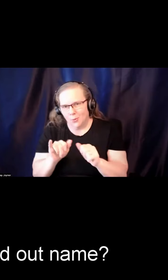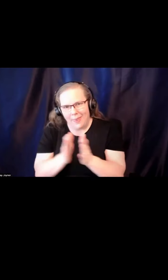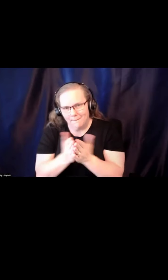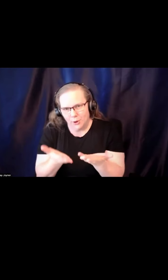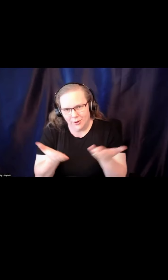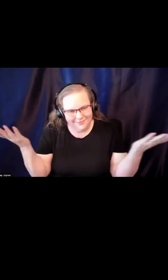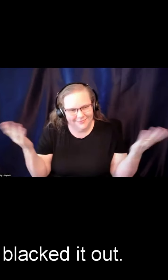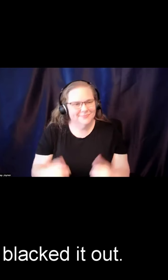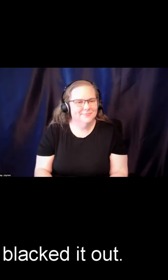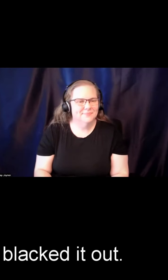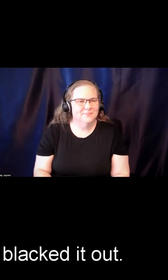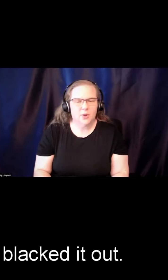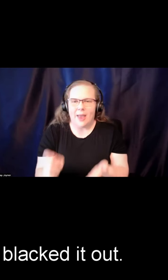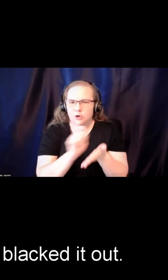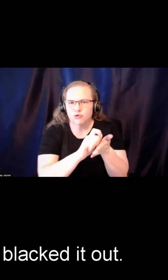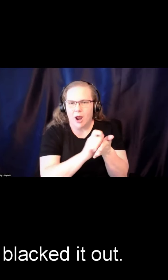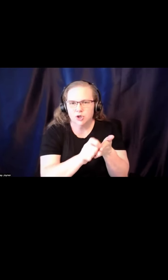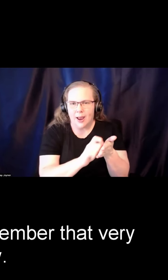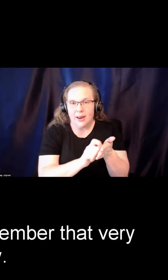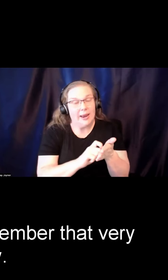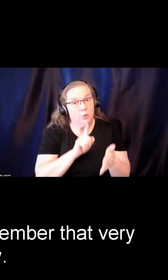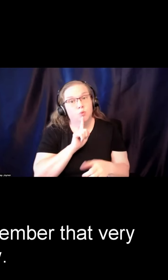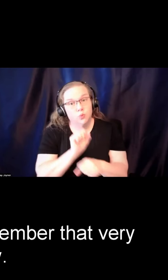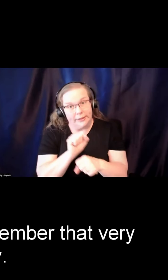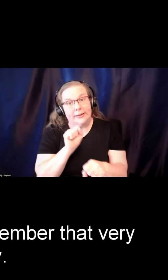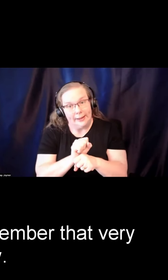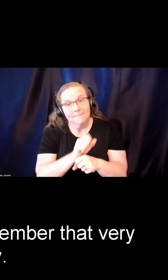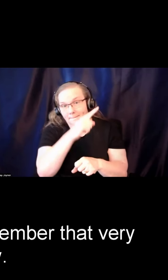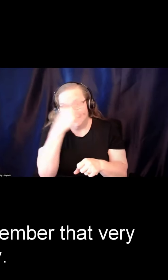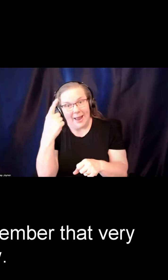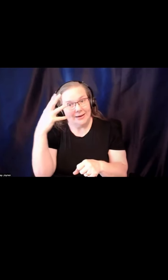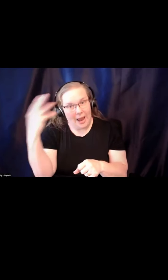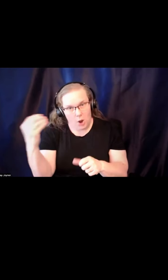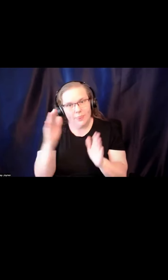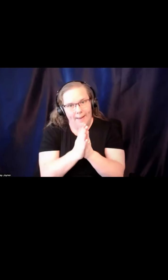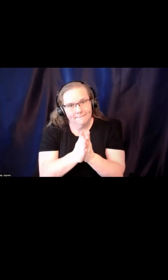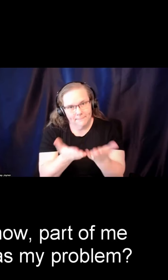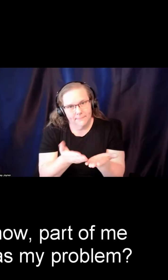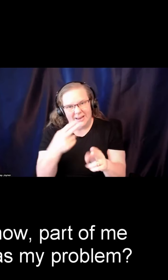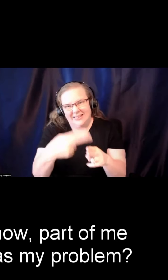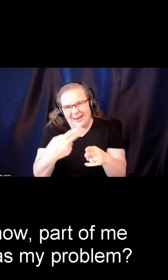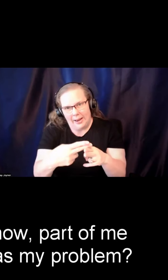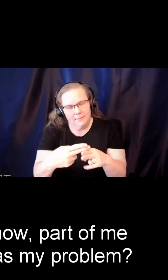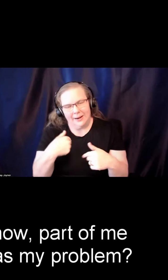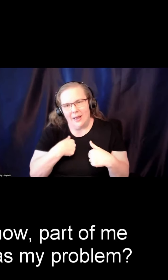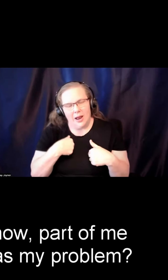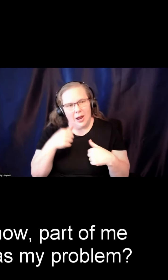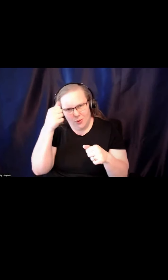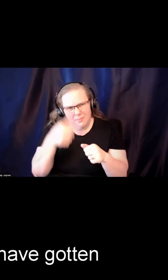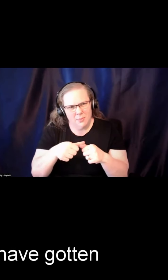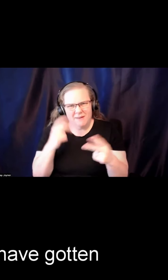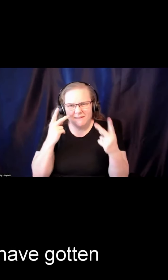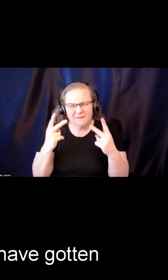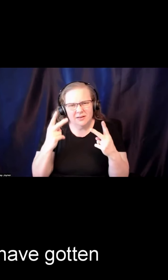out name. Yeah, no, he really blacked it out. I mean, I remember that very vividly. And, I don't know, part of me thinks, well, what was my